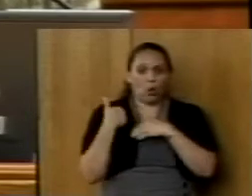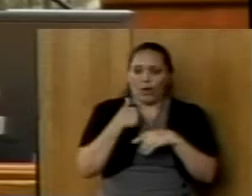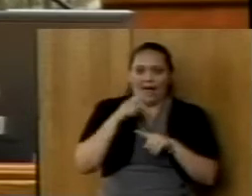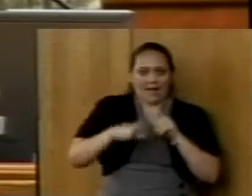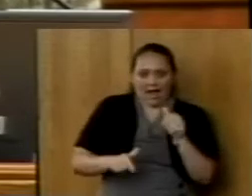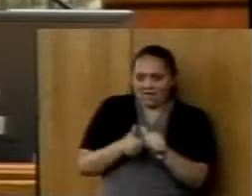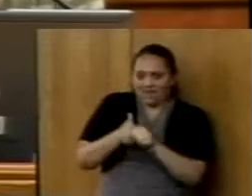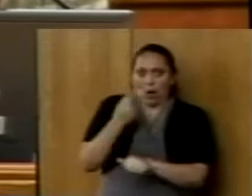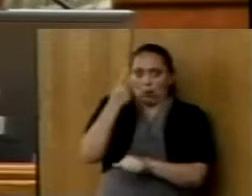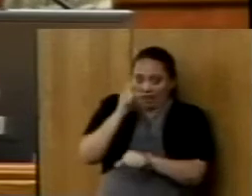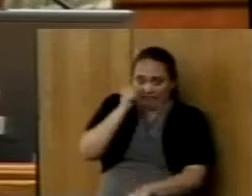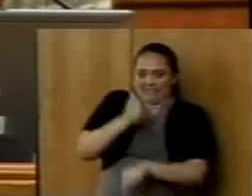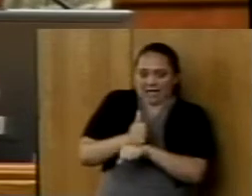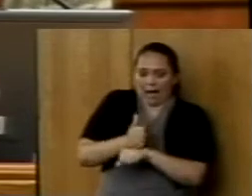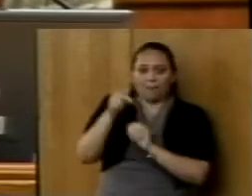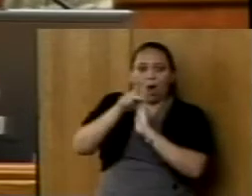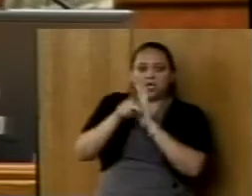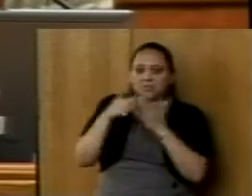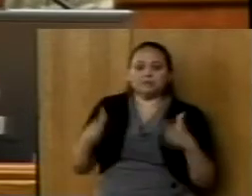follow one set policy